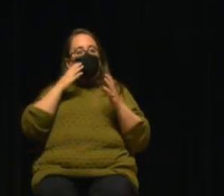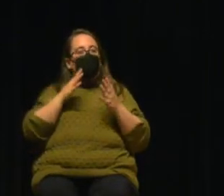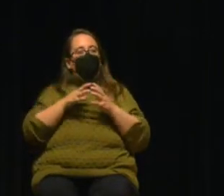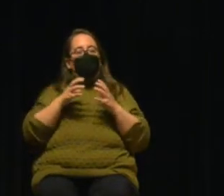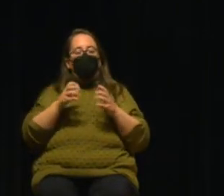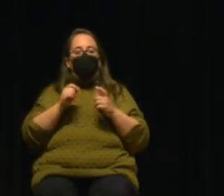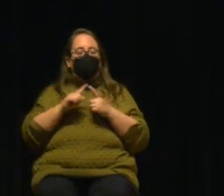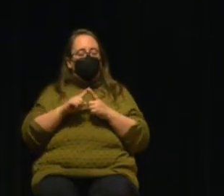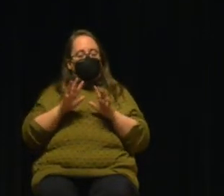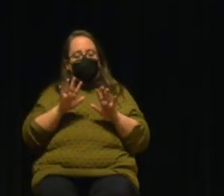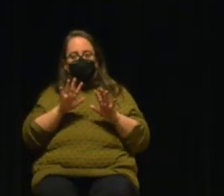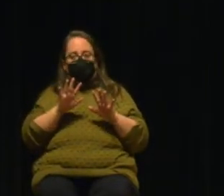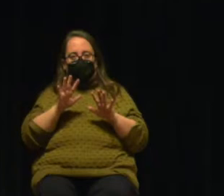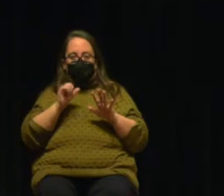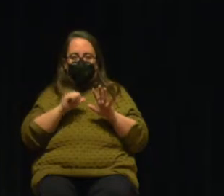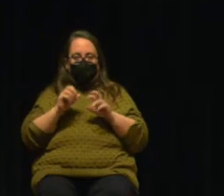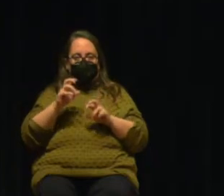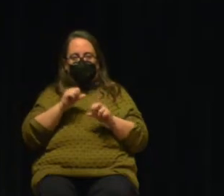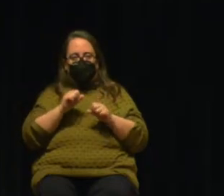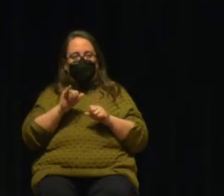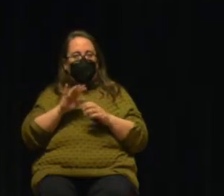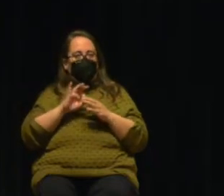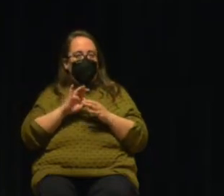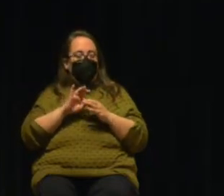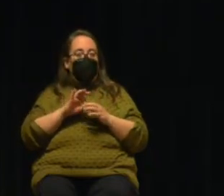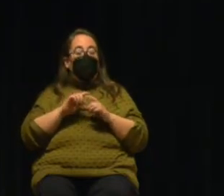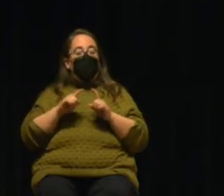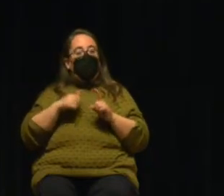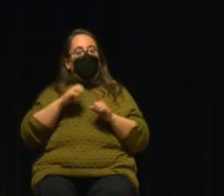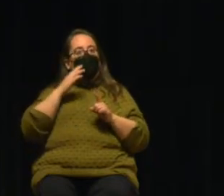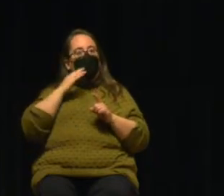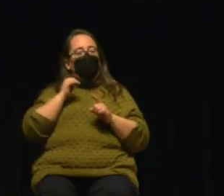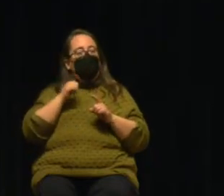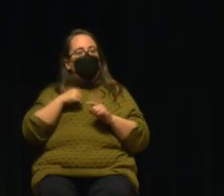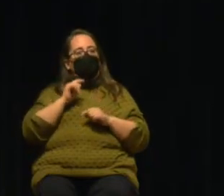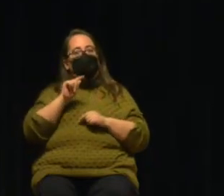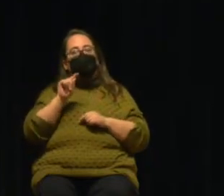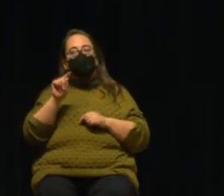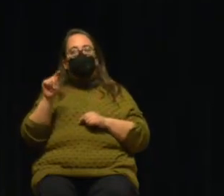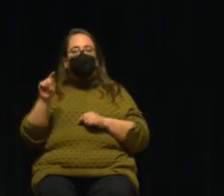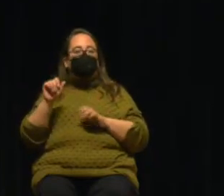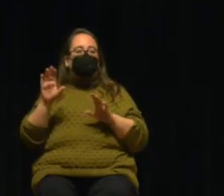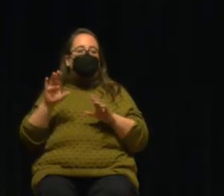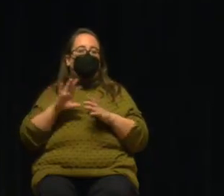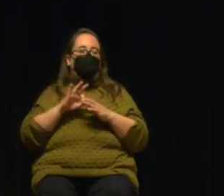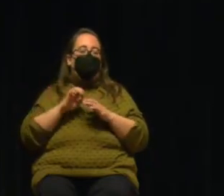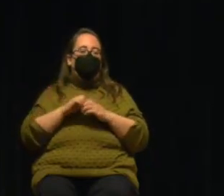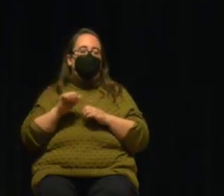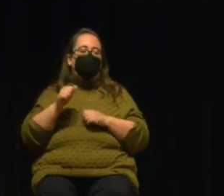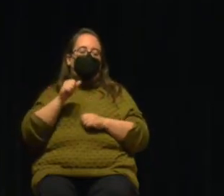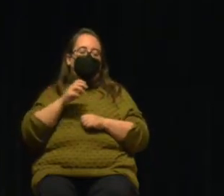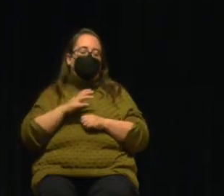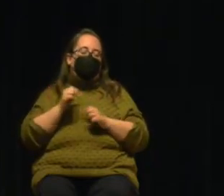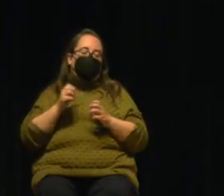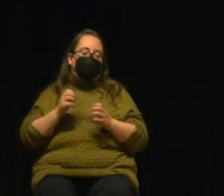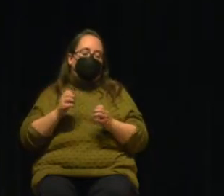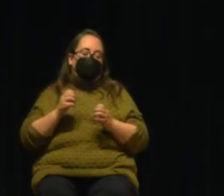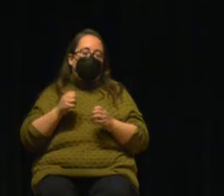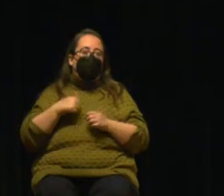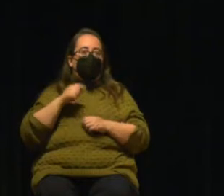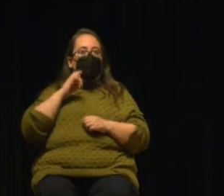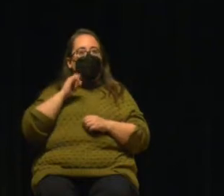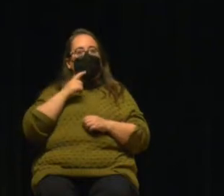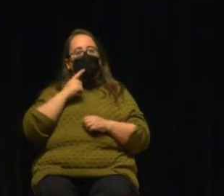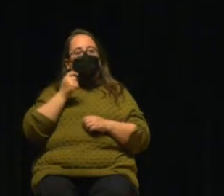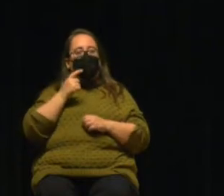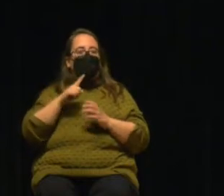We have to kind of read the tea leaves to know that relationship. But we do know he has these great relationships with these other women. So I think that says a little bit